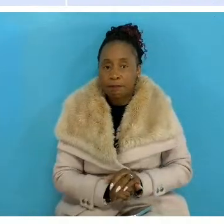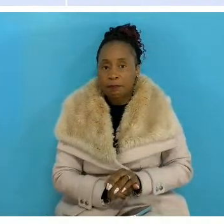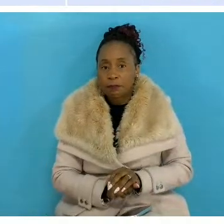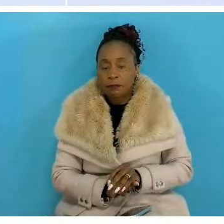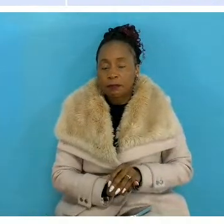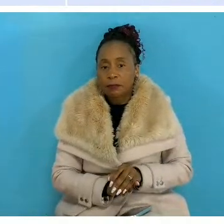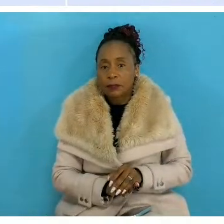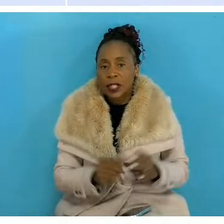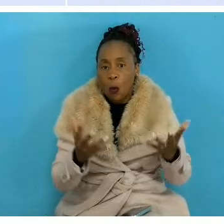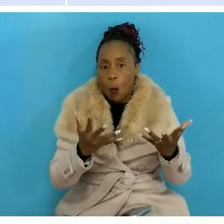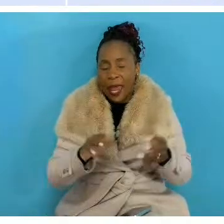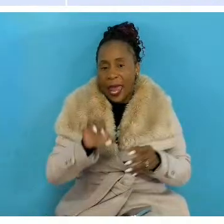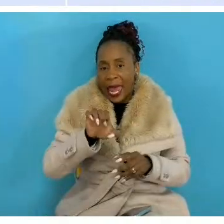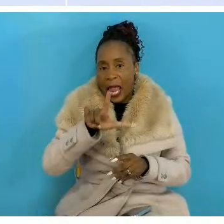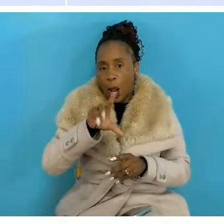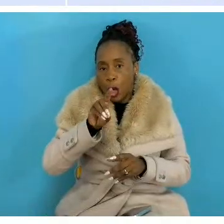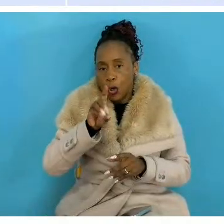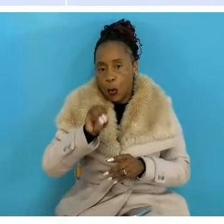in Eldorado Park,